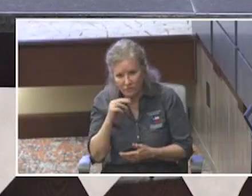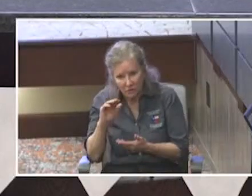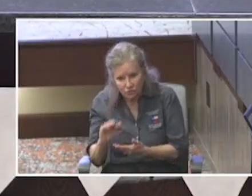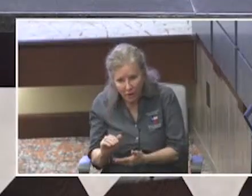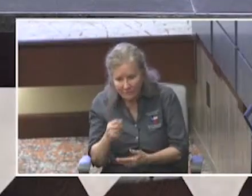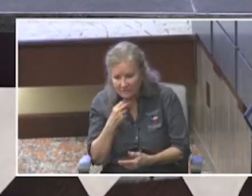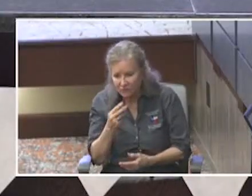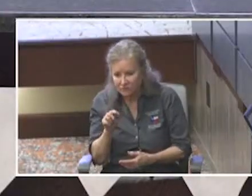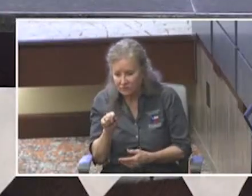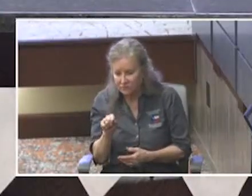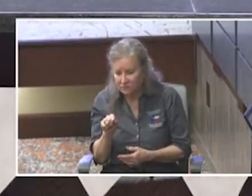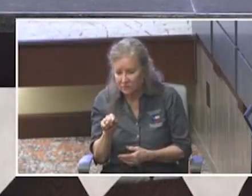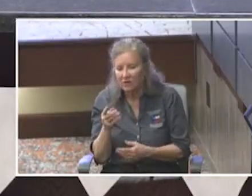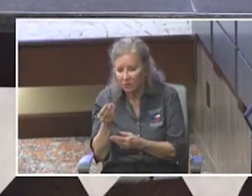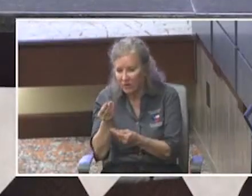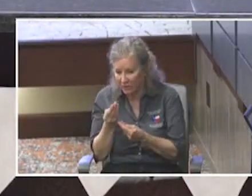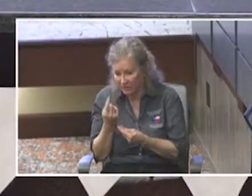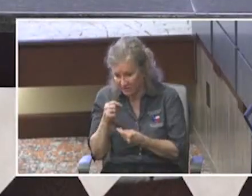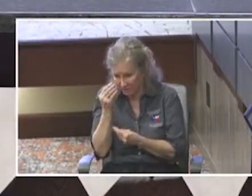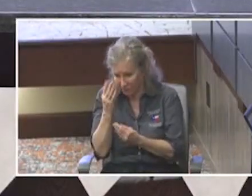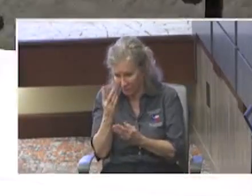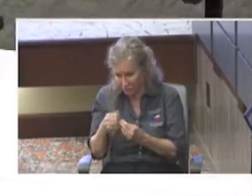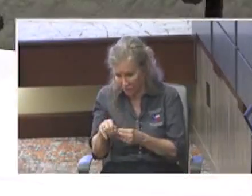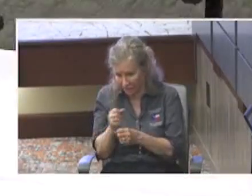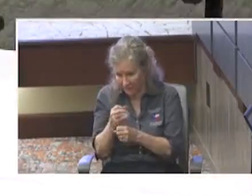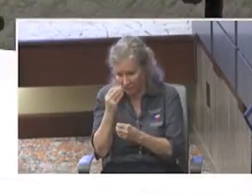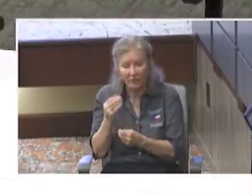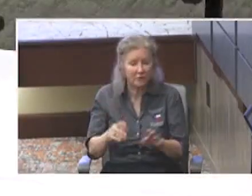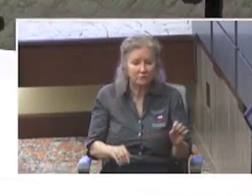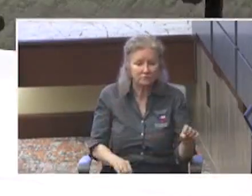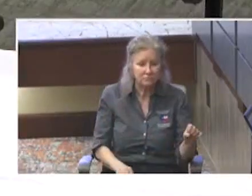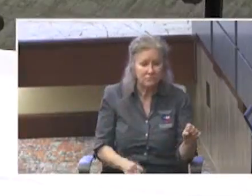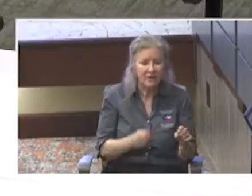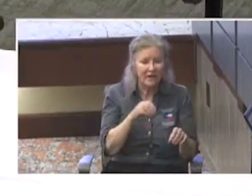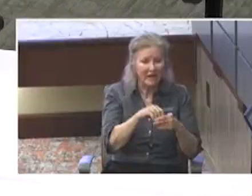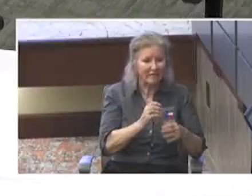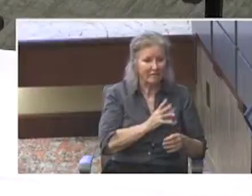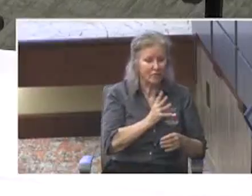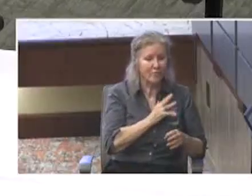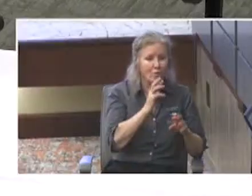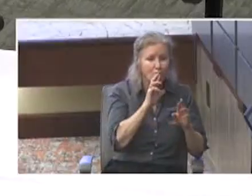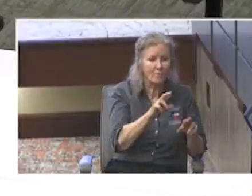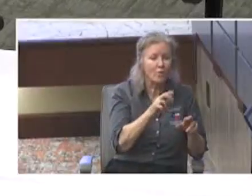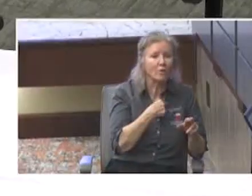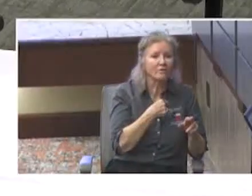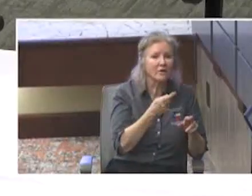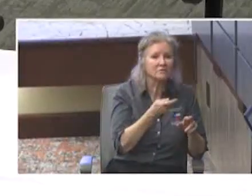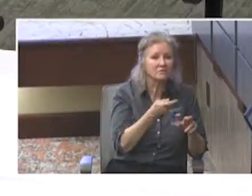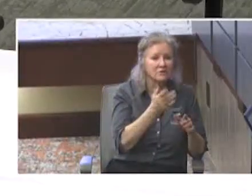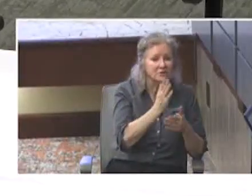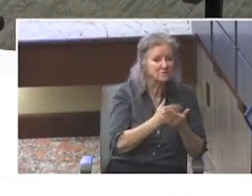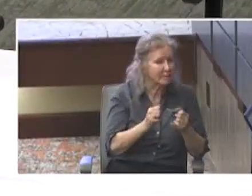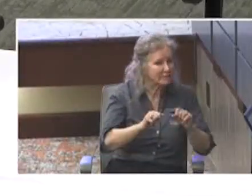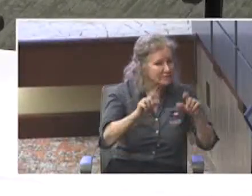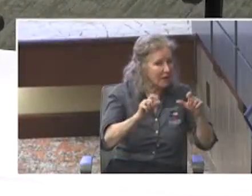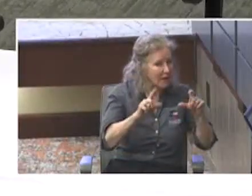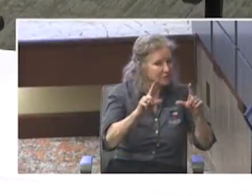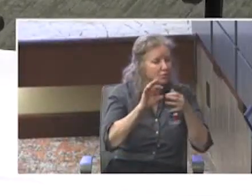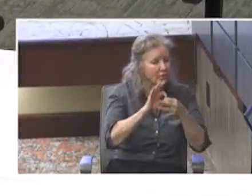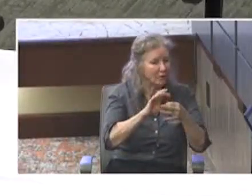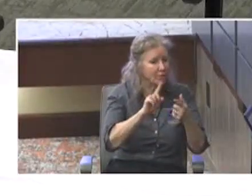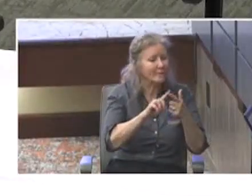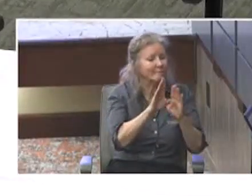on it. Absolutely, yes, sir. And in that informal report, there is some of the slides related to some of the